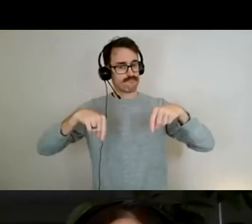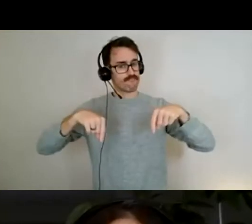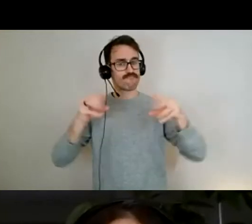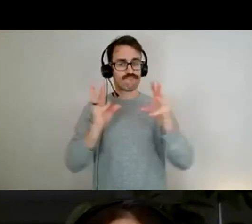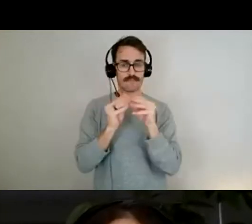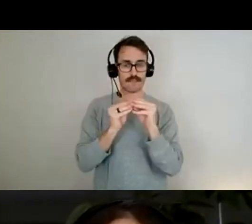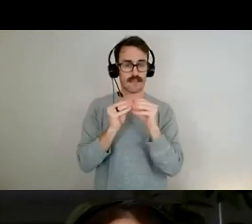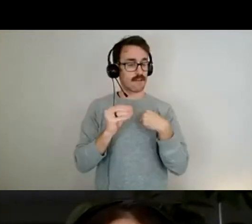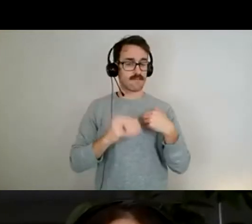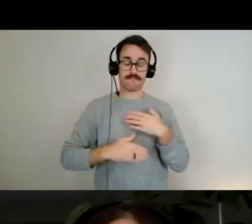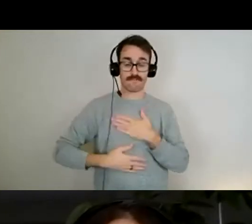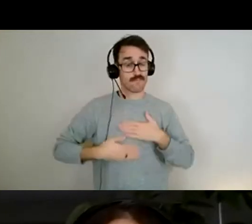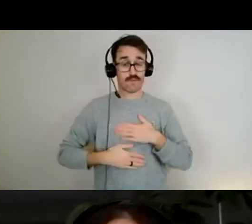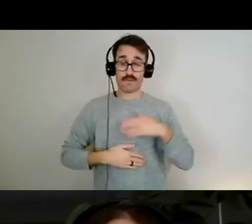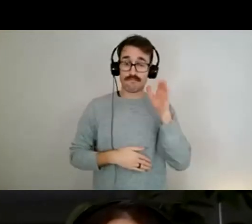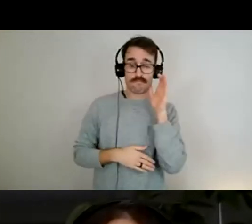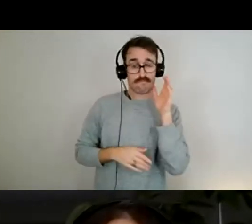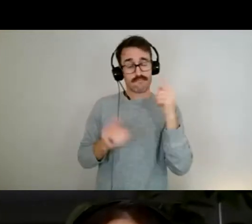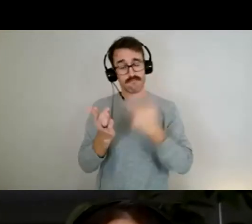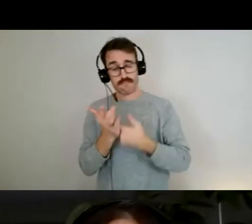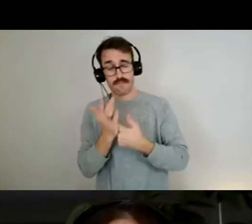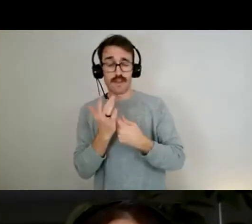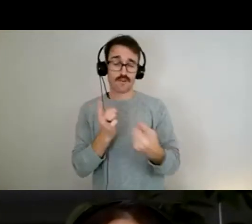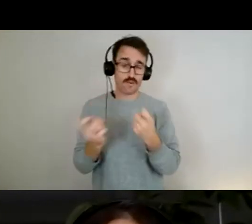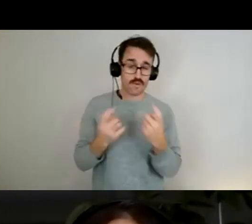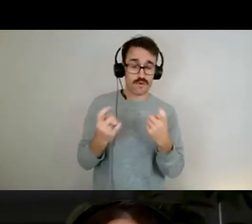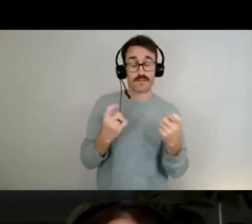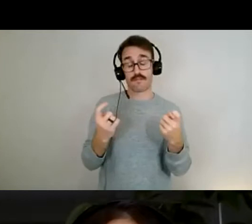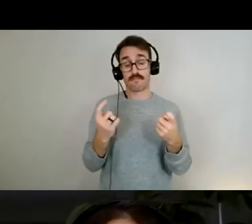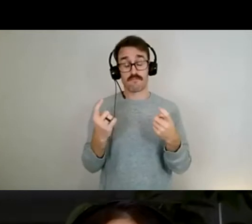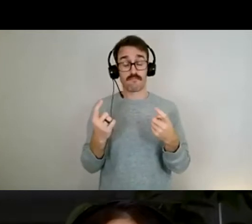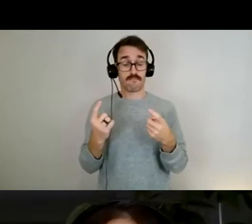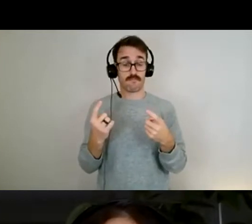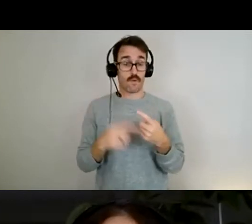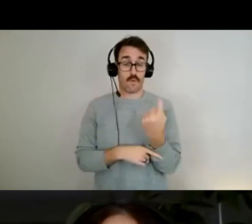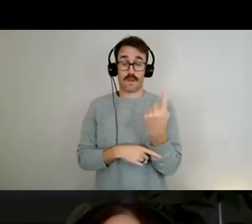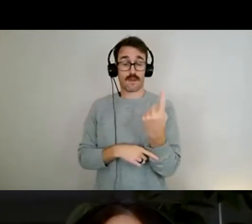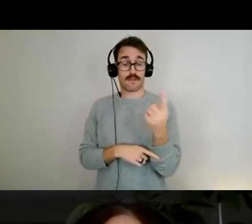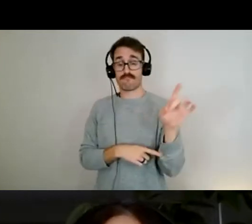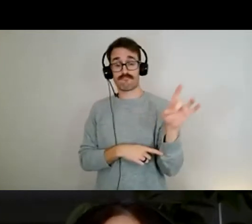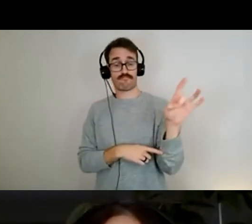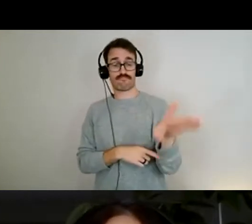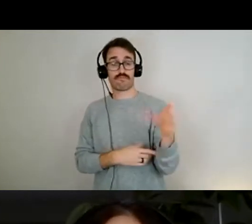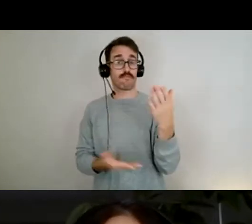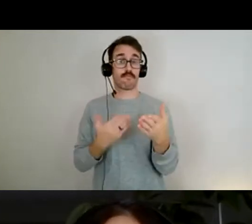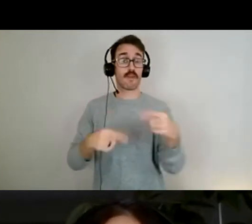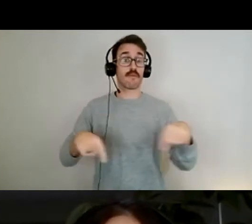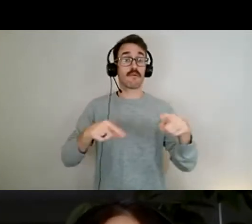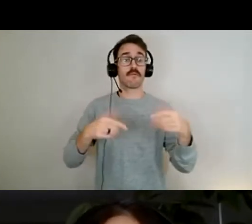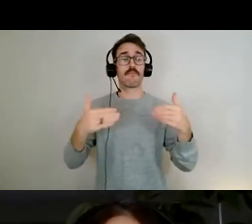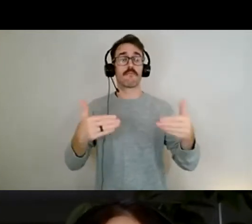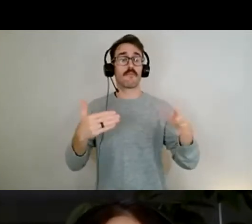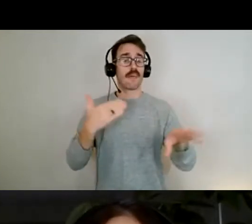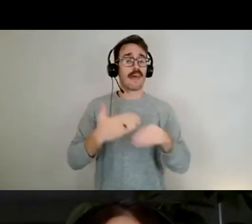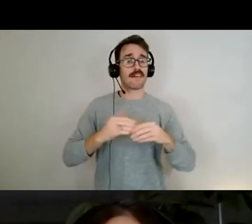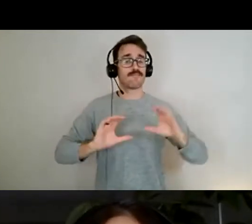I've enjoyed listening to the discussion and to the questions. And the only thing I would add is perhaps if you could add into the chat